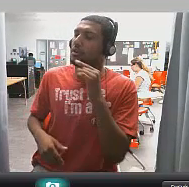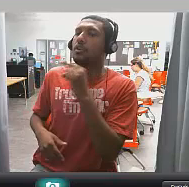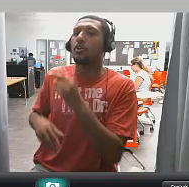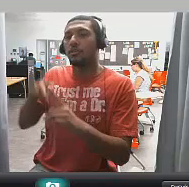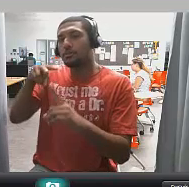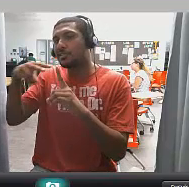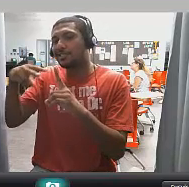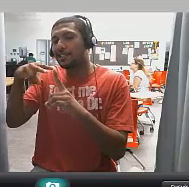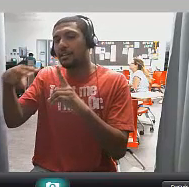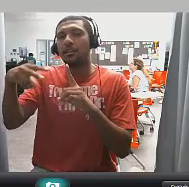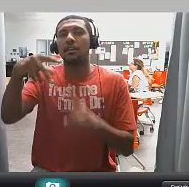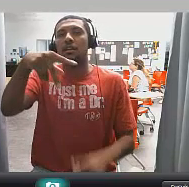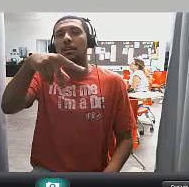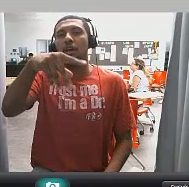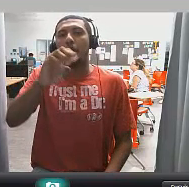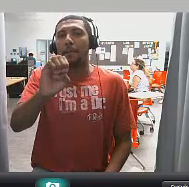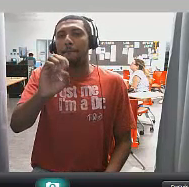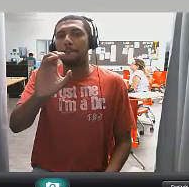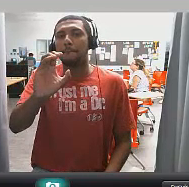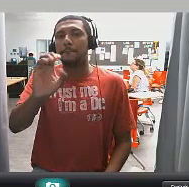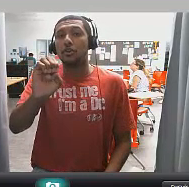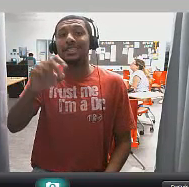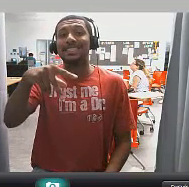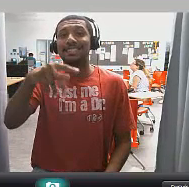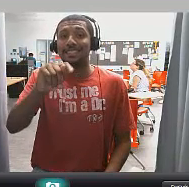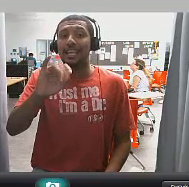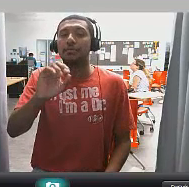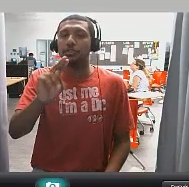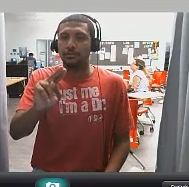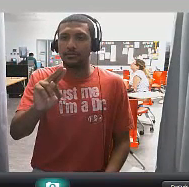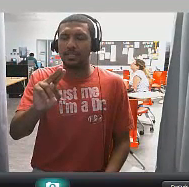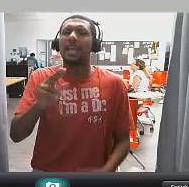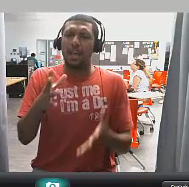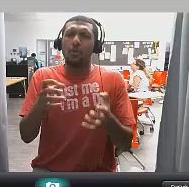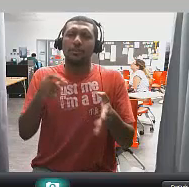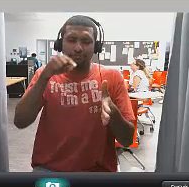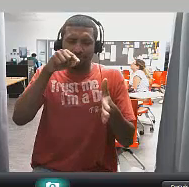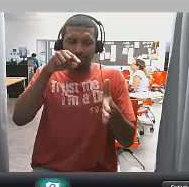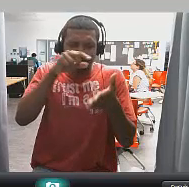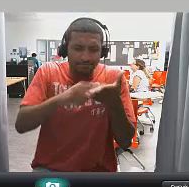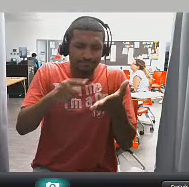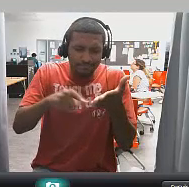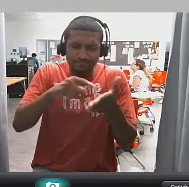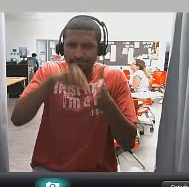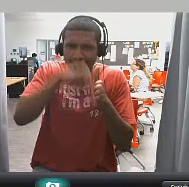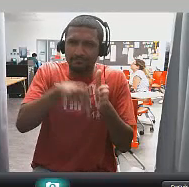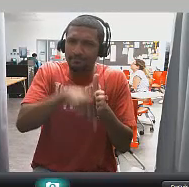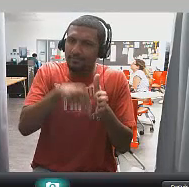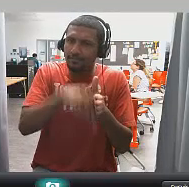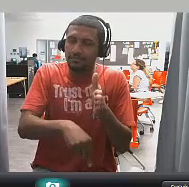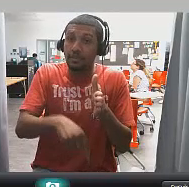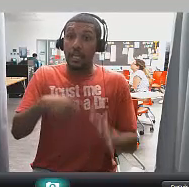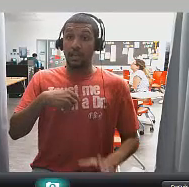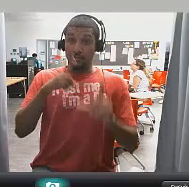image. So let me dive into this a little bit. As a photographer for TED and other places, I have seen